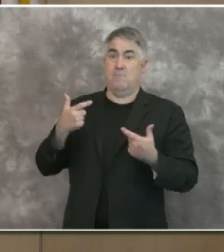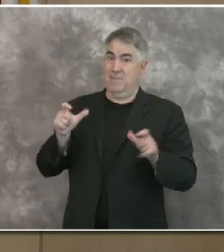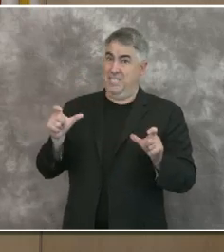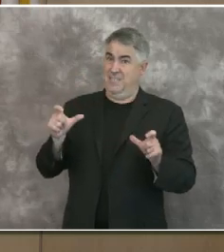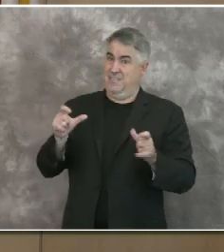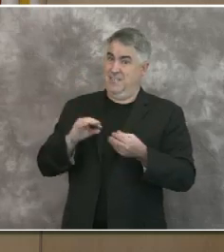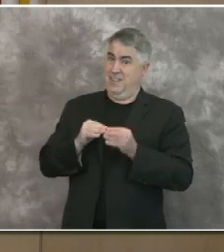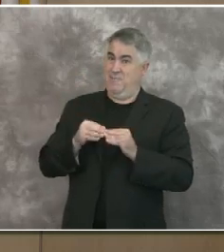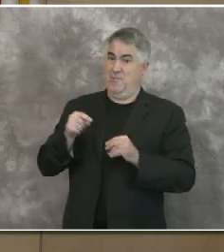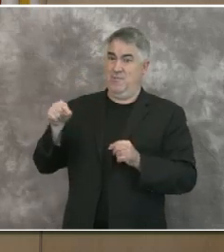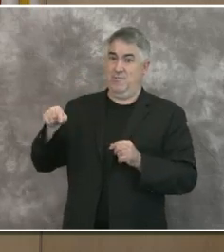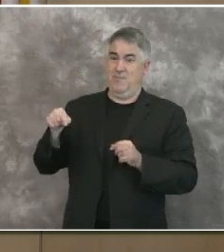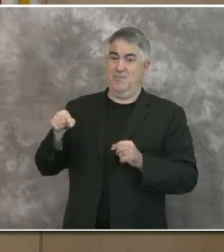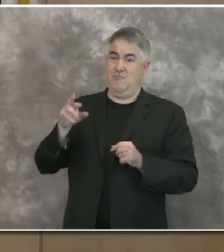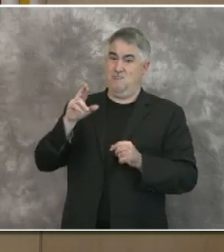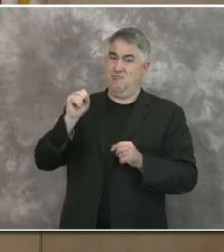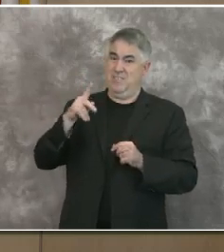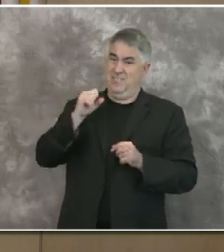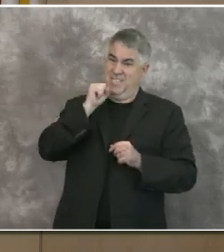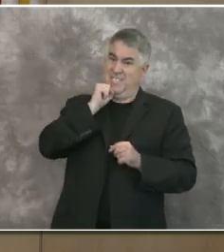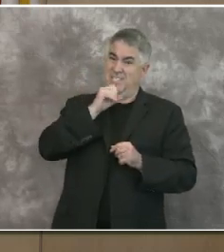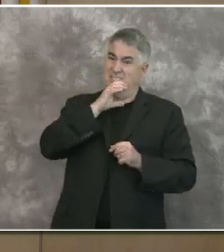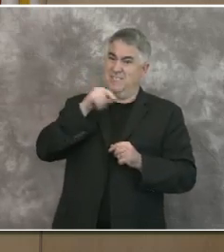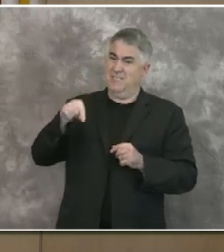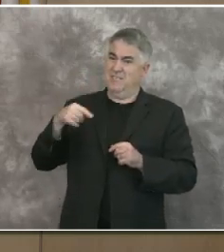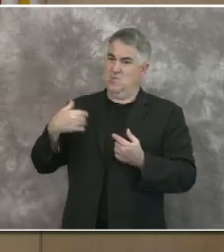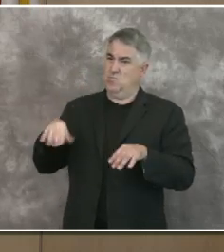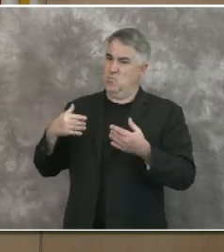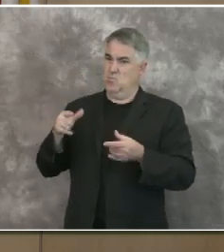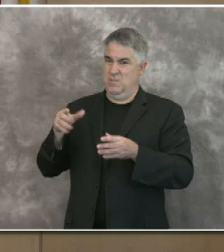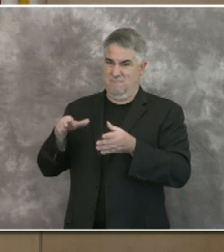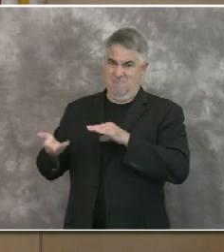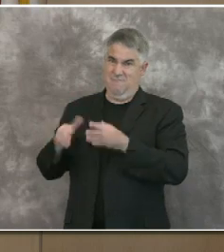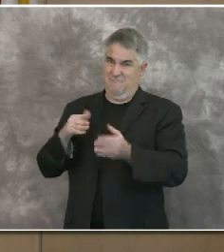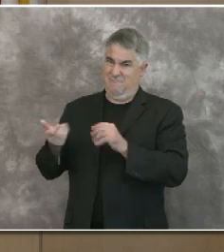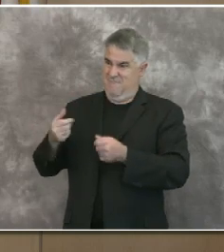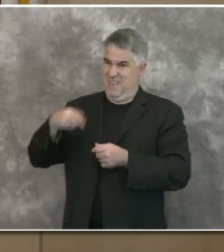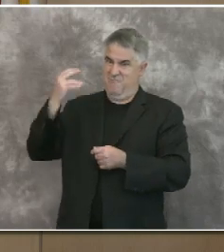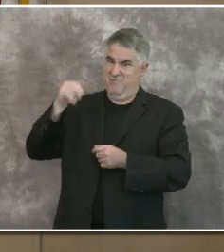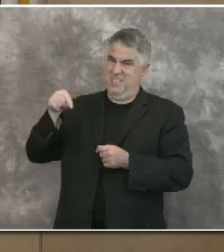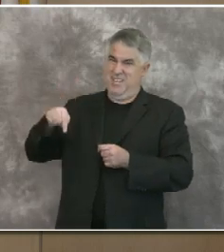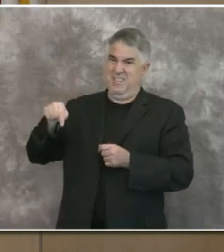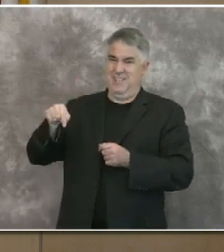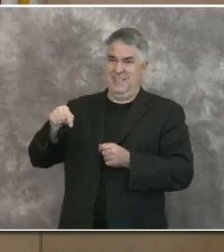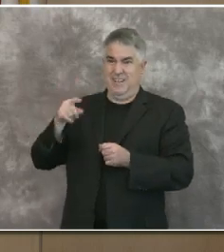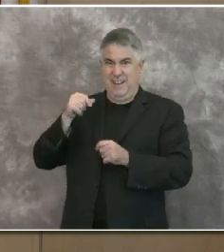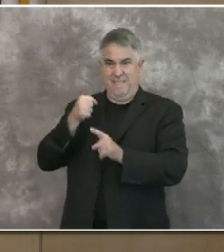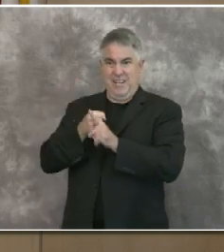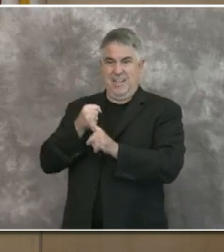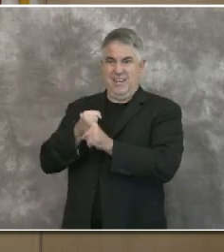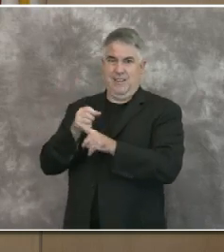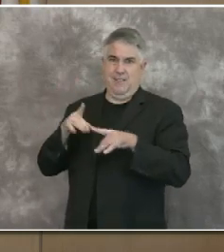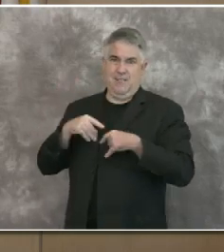for complications, which does include death from COVID-19 if they become infected. Thank you.